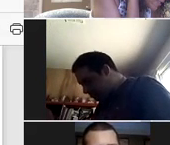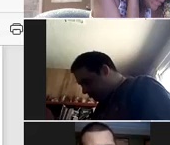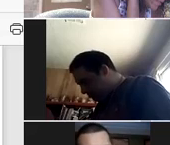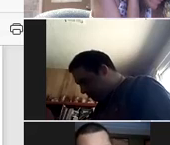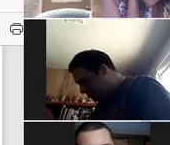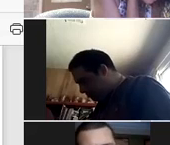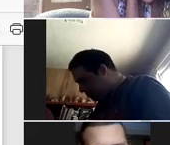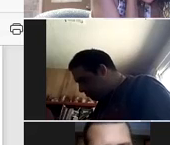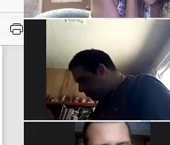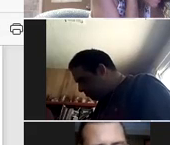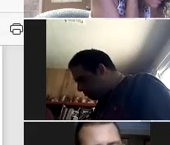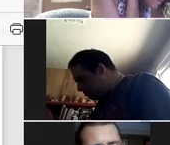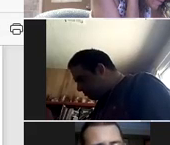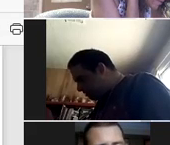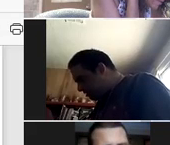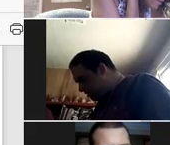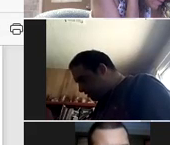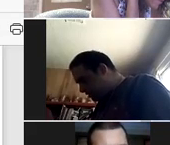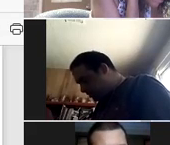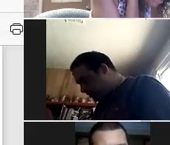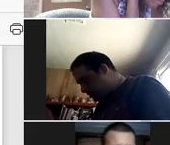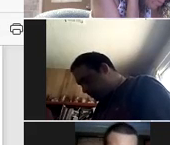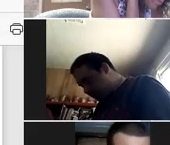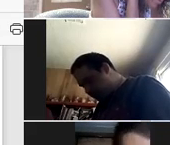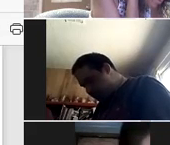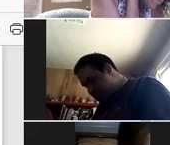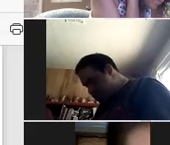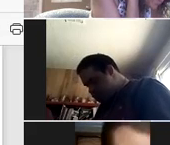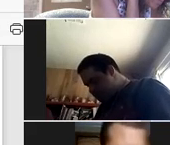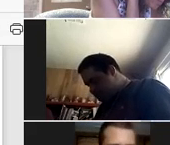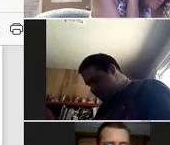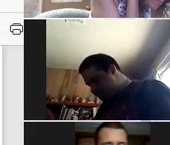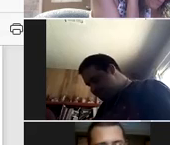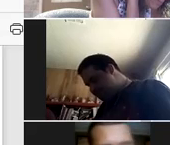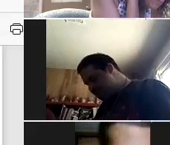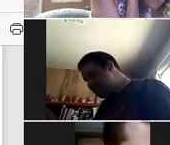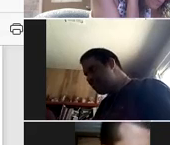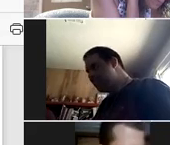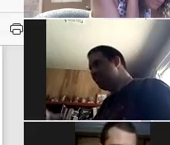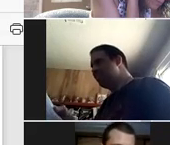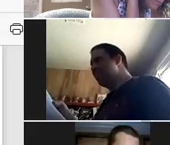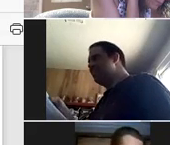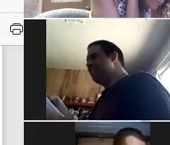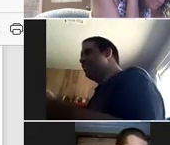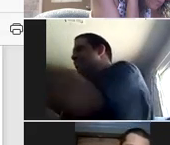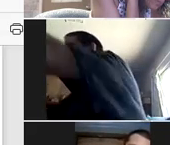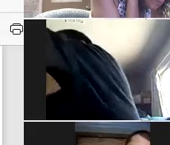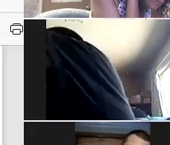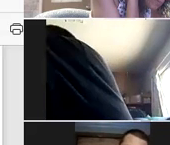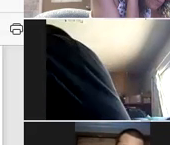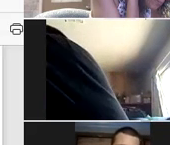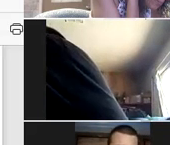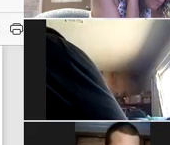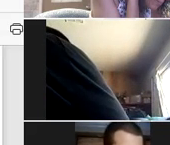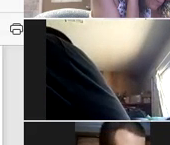received seed by the wayside. So he talked about the wayside. He said that the enemy comes and snatches it